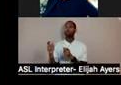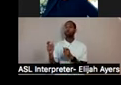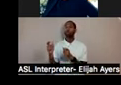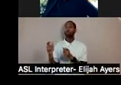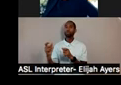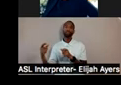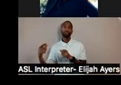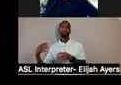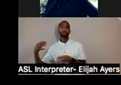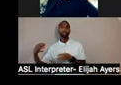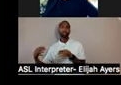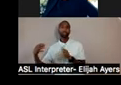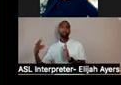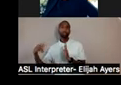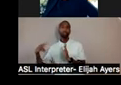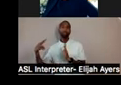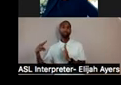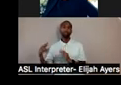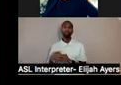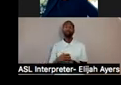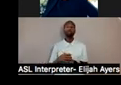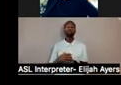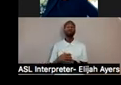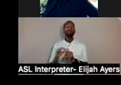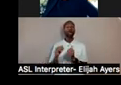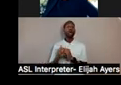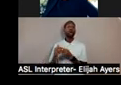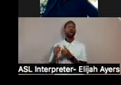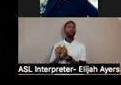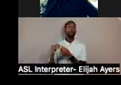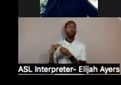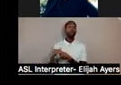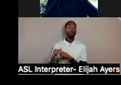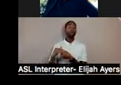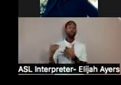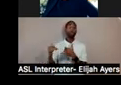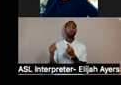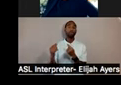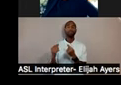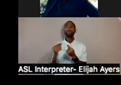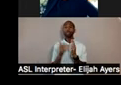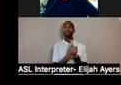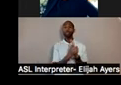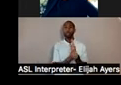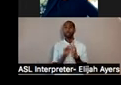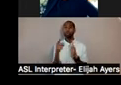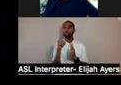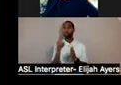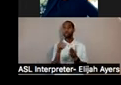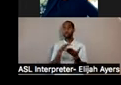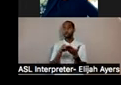cast judgment. The ways that the competitive crusher likes to play, and also the skills that you will need to